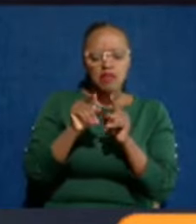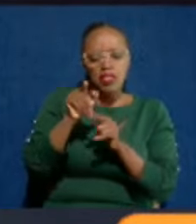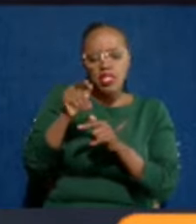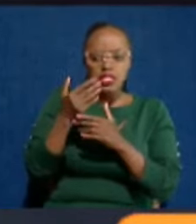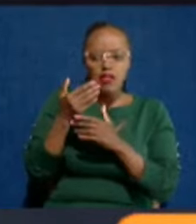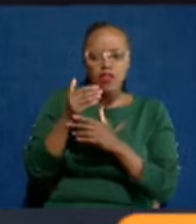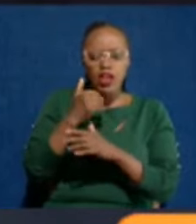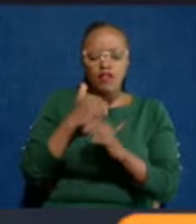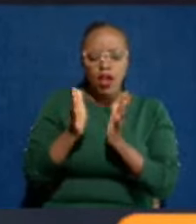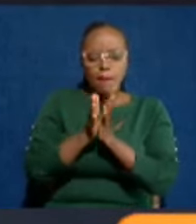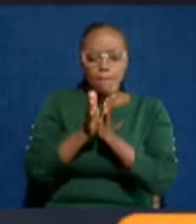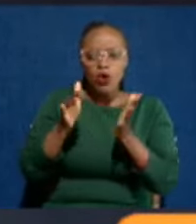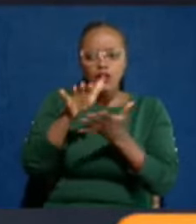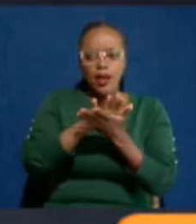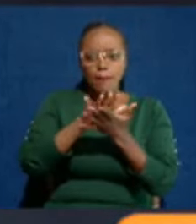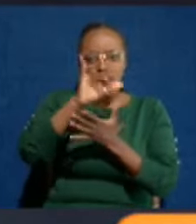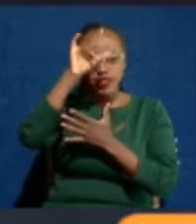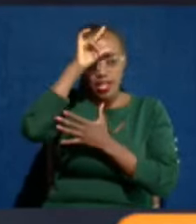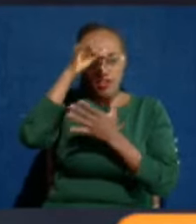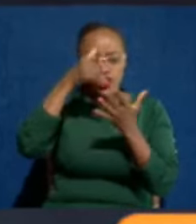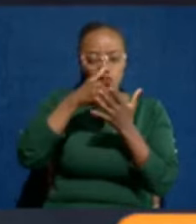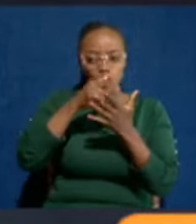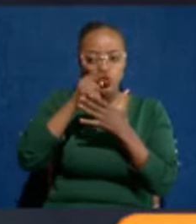calling broad-based because it includes